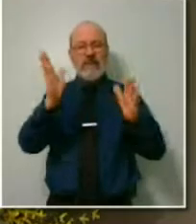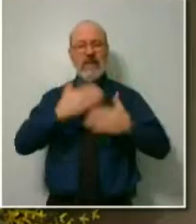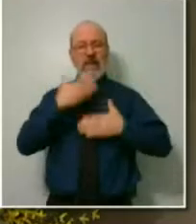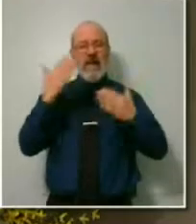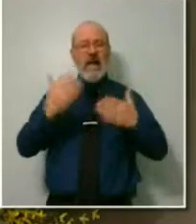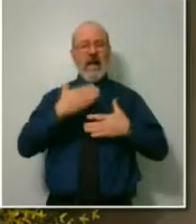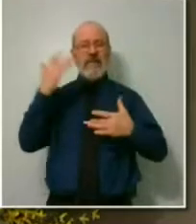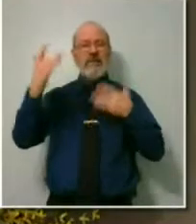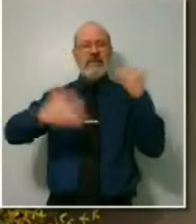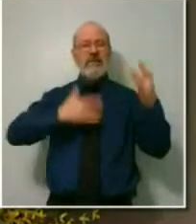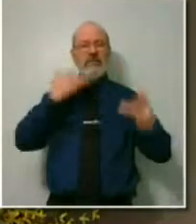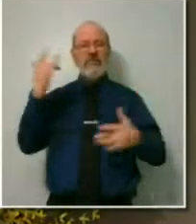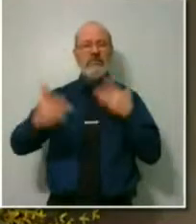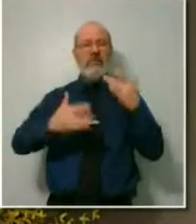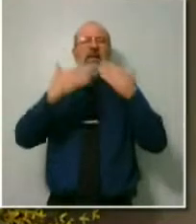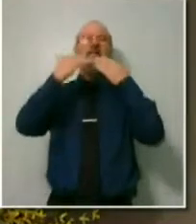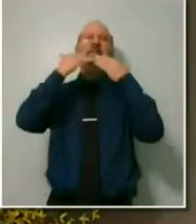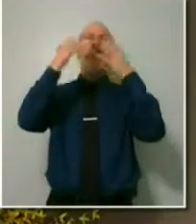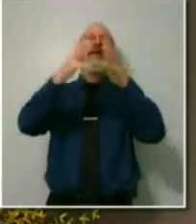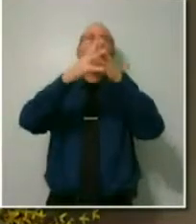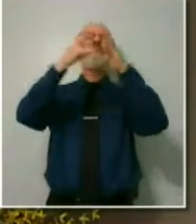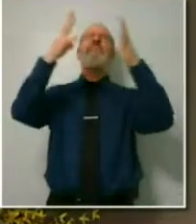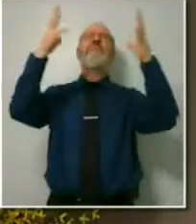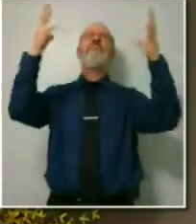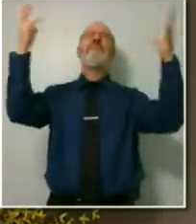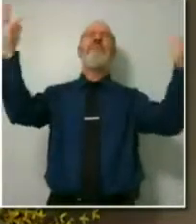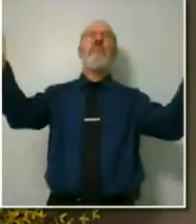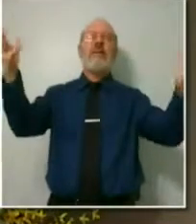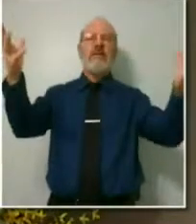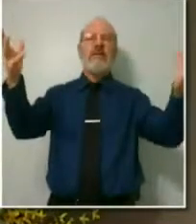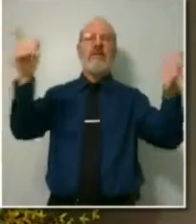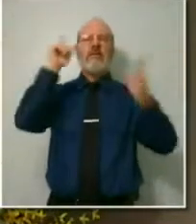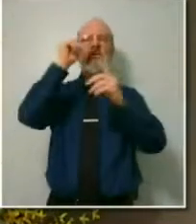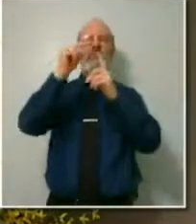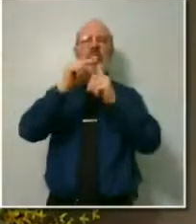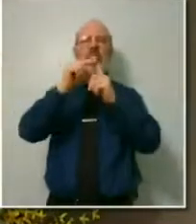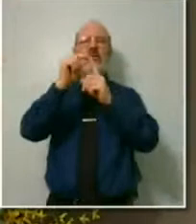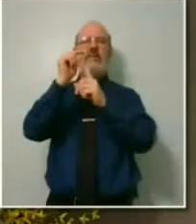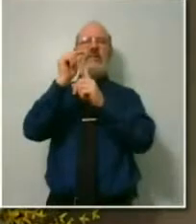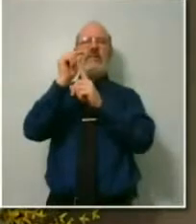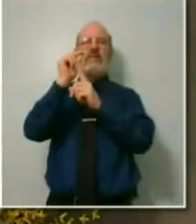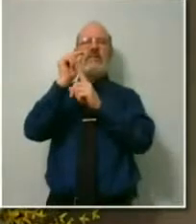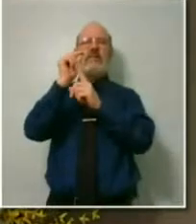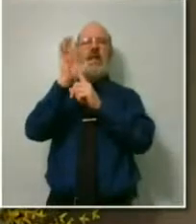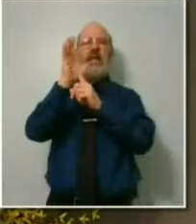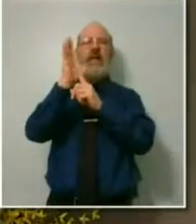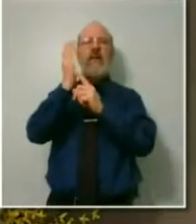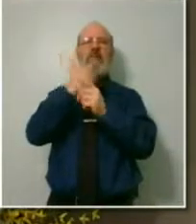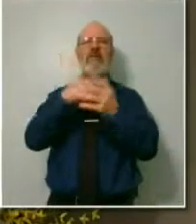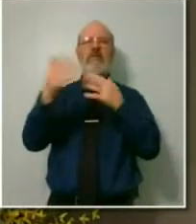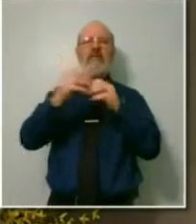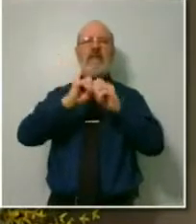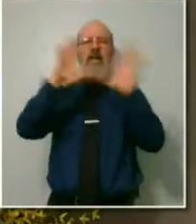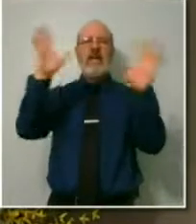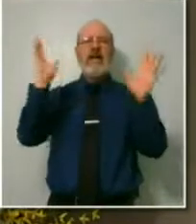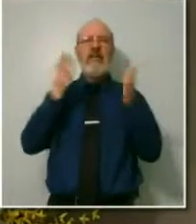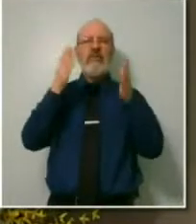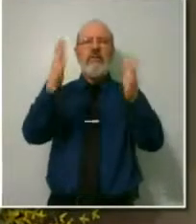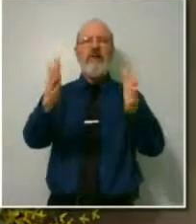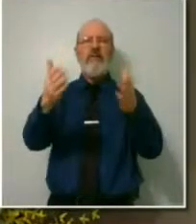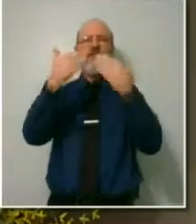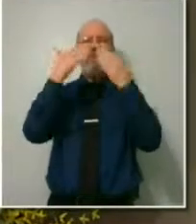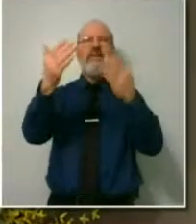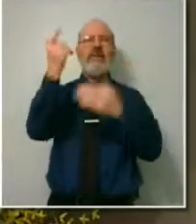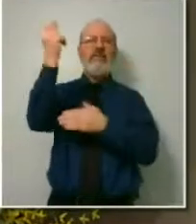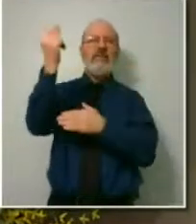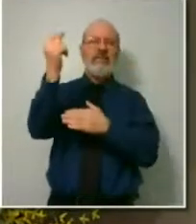joy. Thank you so much that your word is a lamp unto our feet and a light unto our path. Thank you for the testimony of